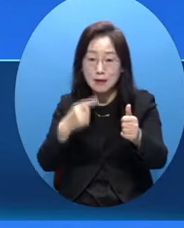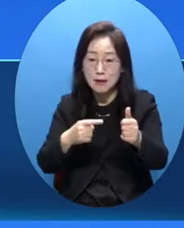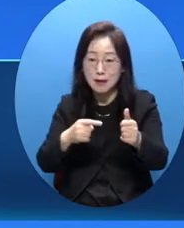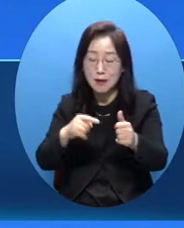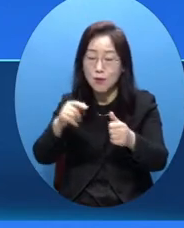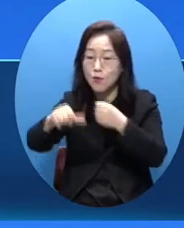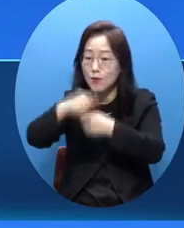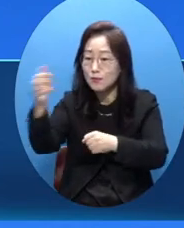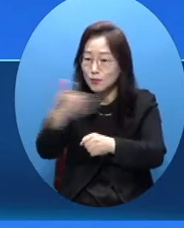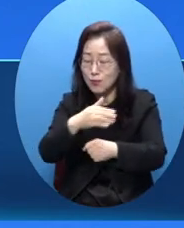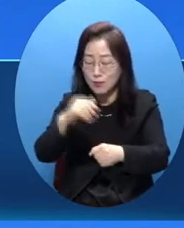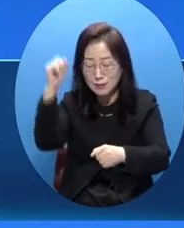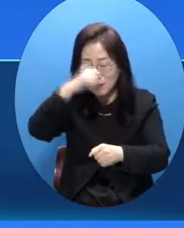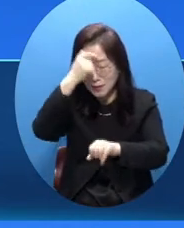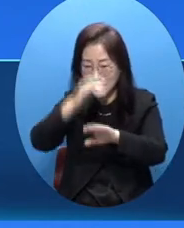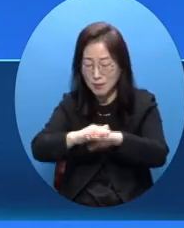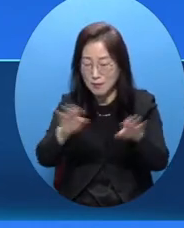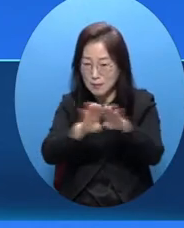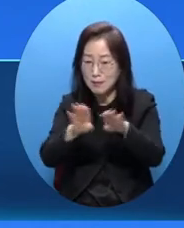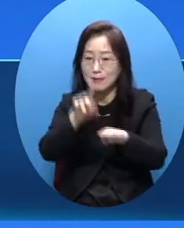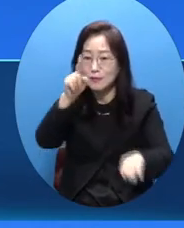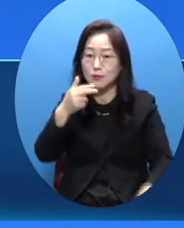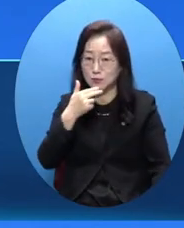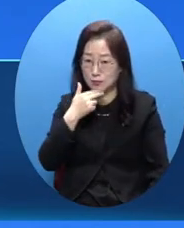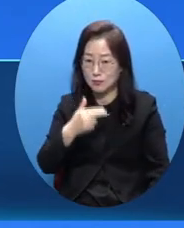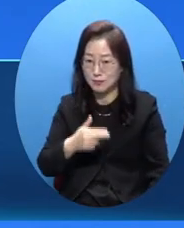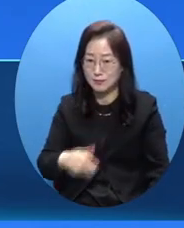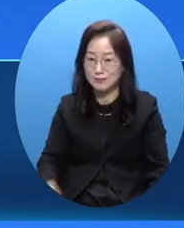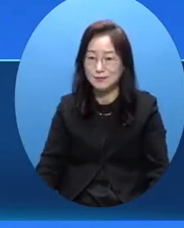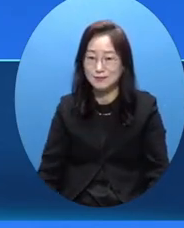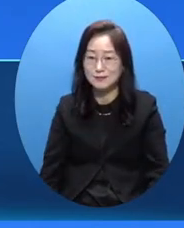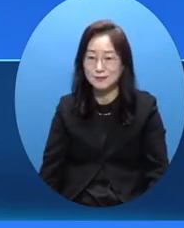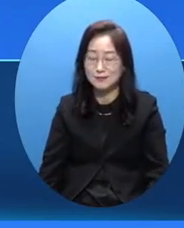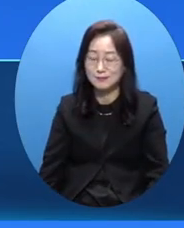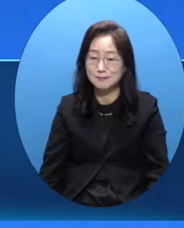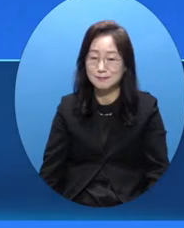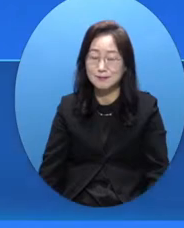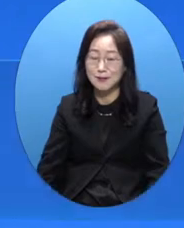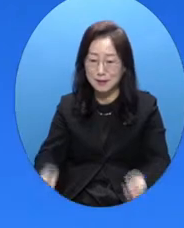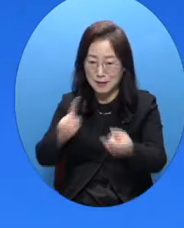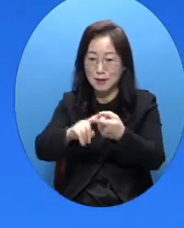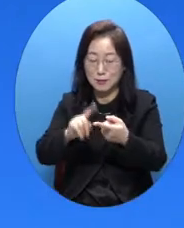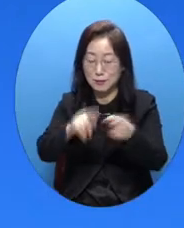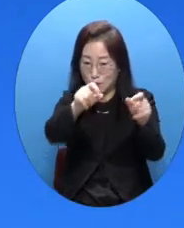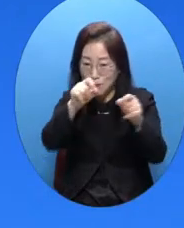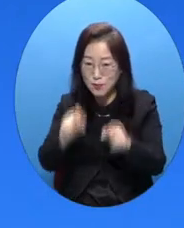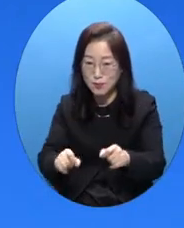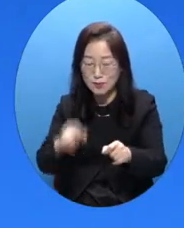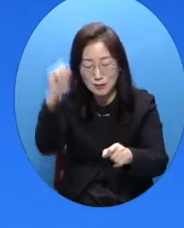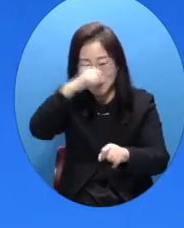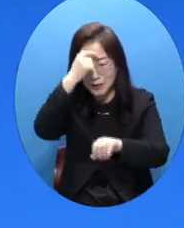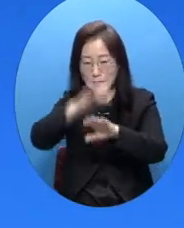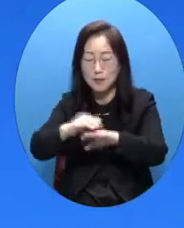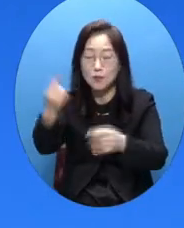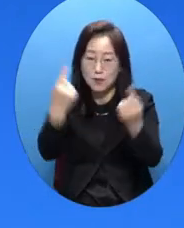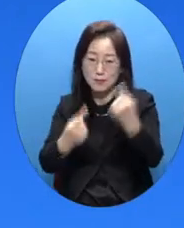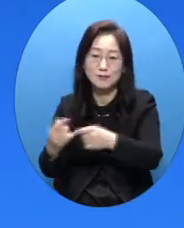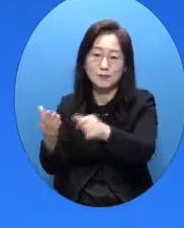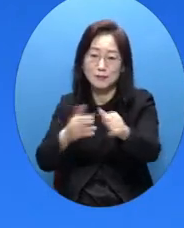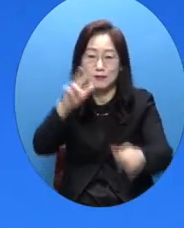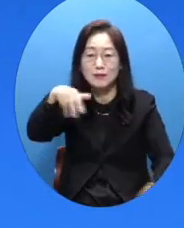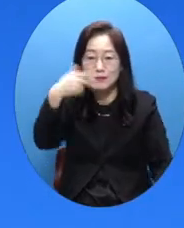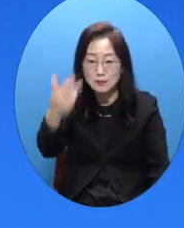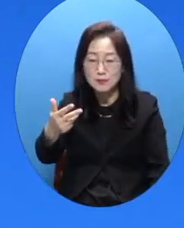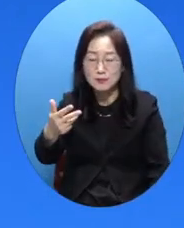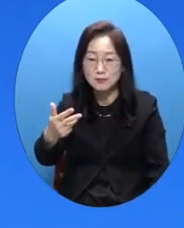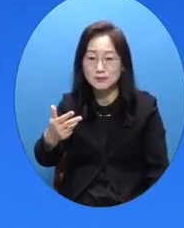foreign and think about the testimony that I share with you today on Dr utehyung he didn't skip a